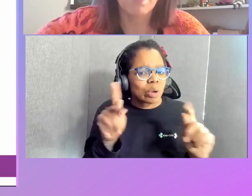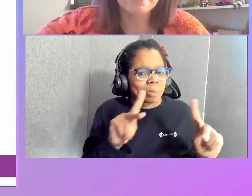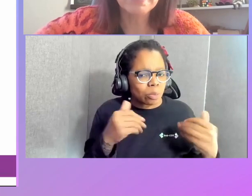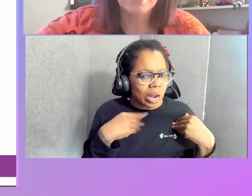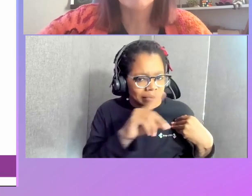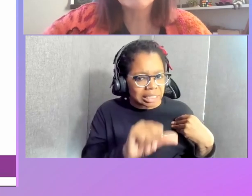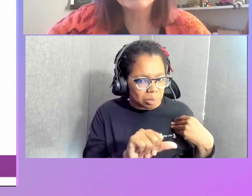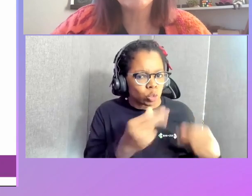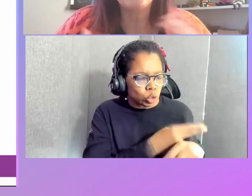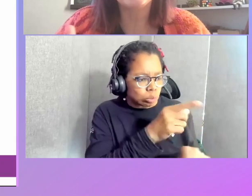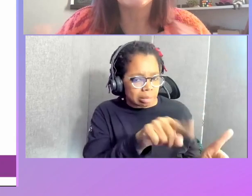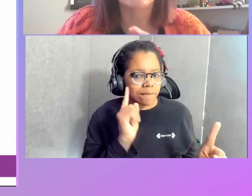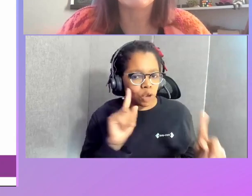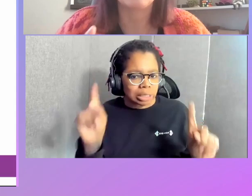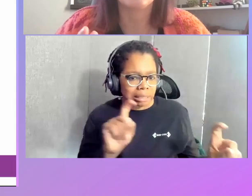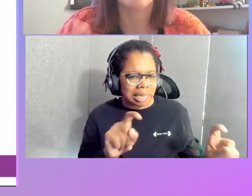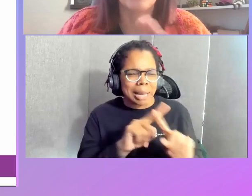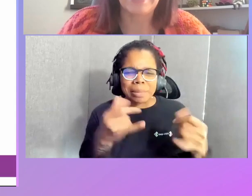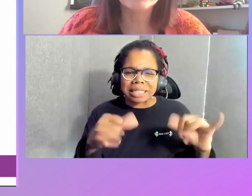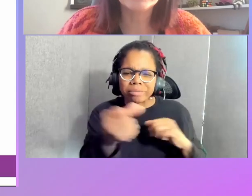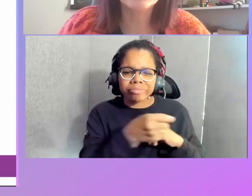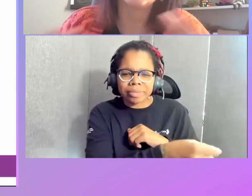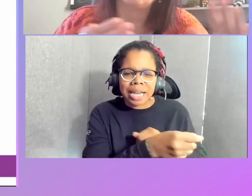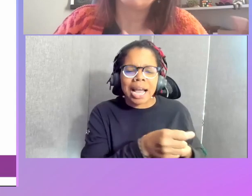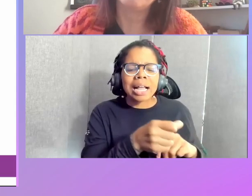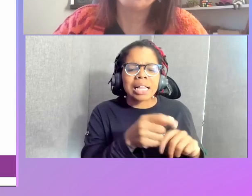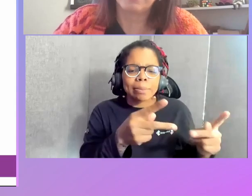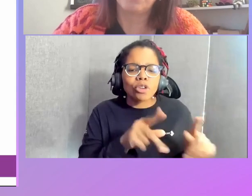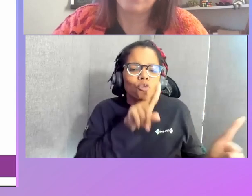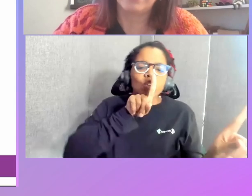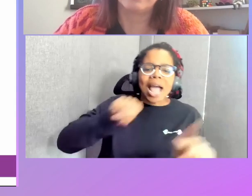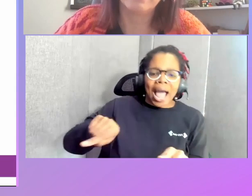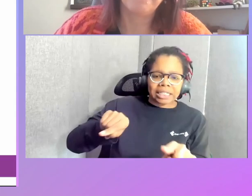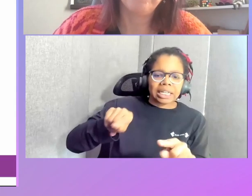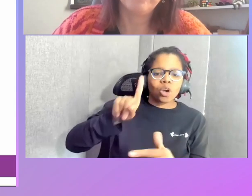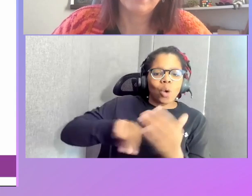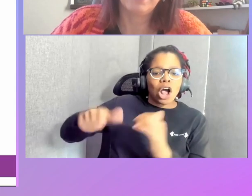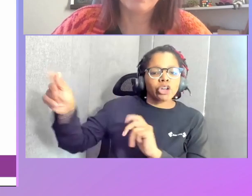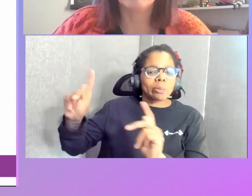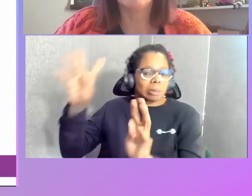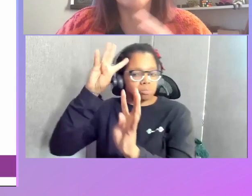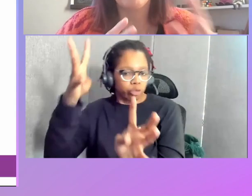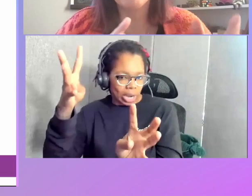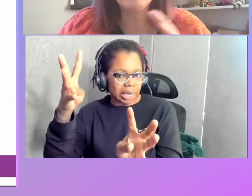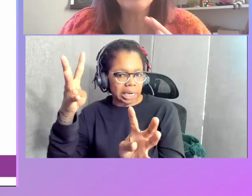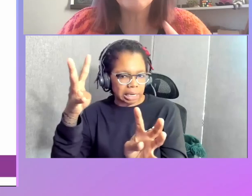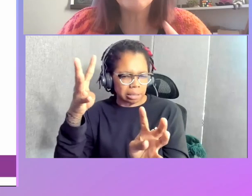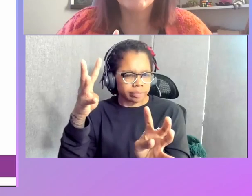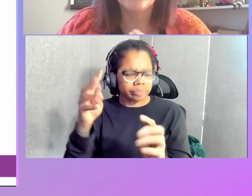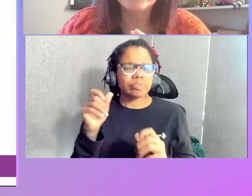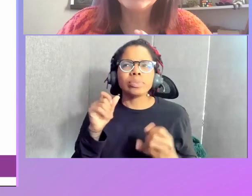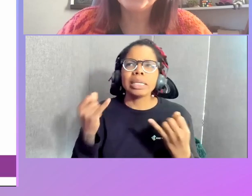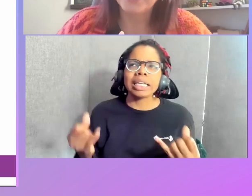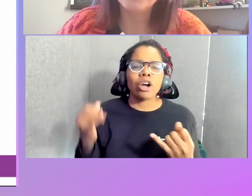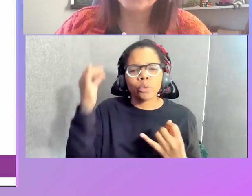is important, that's still putting them in a position of reacting to what others have created. And if we're thinking